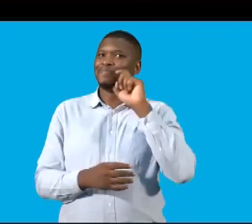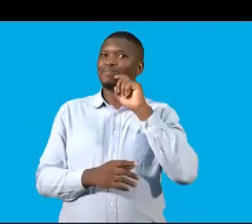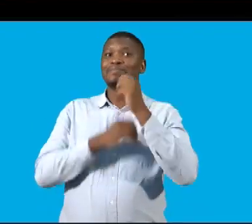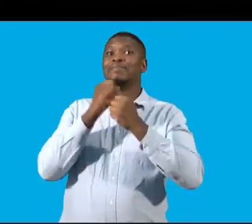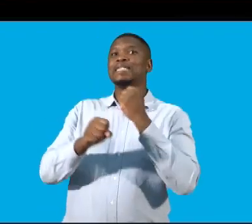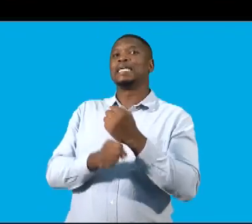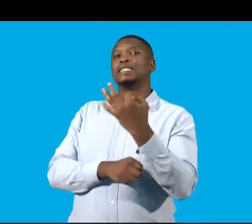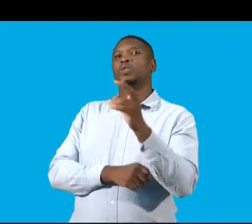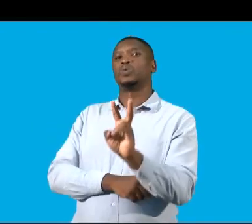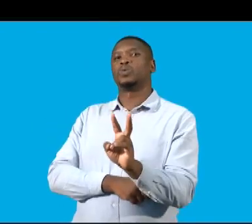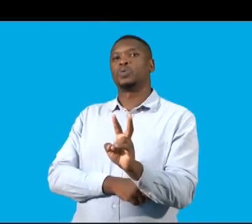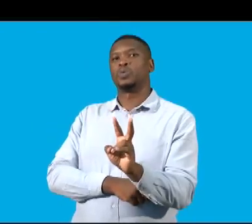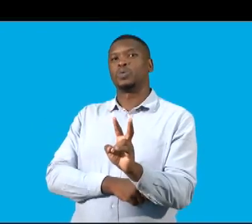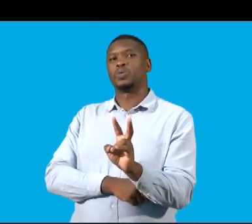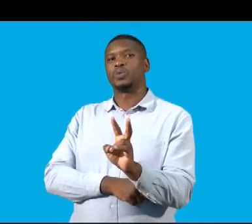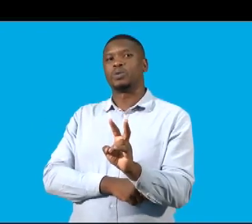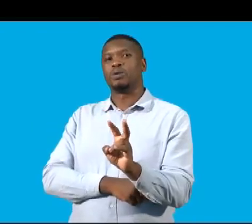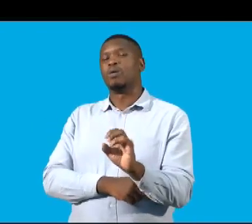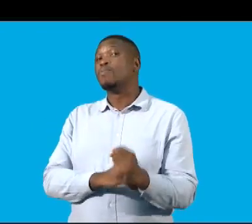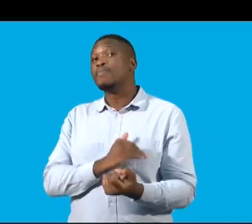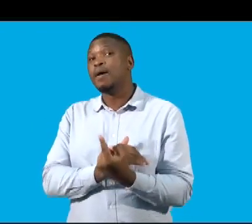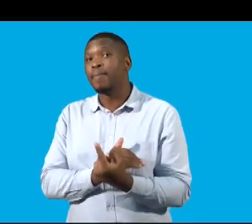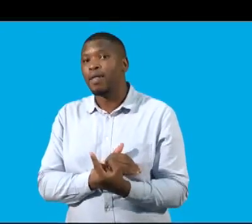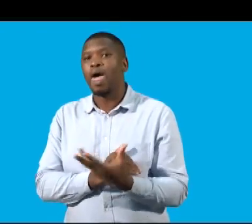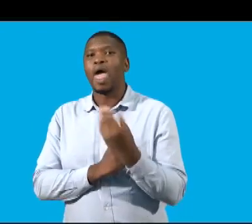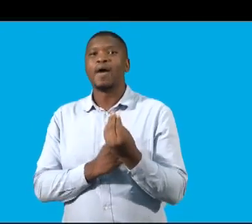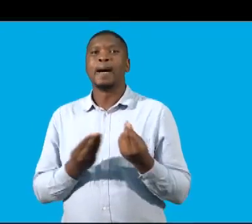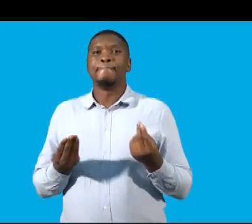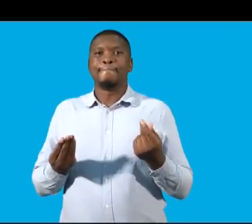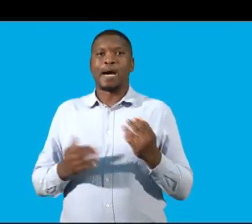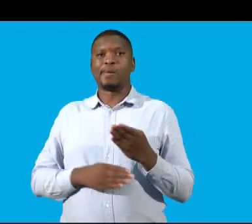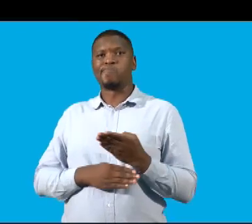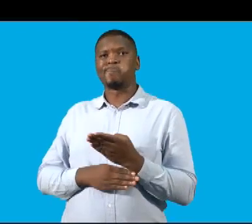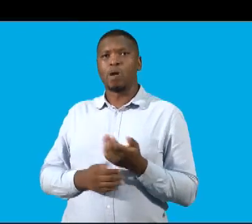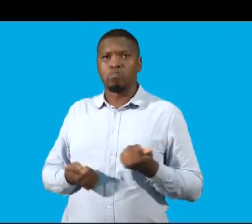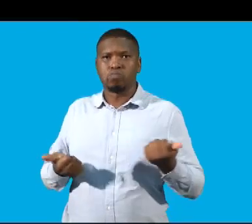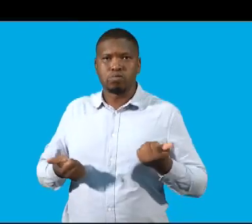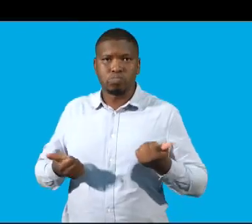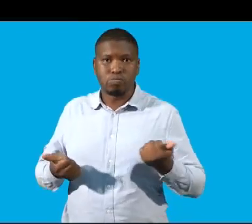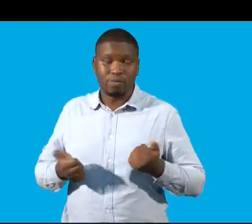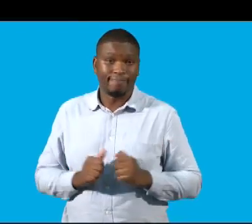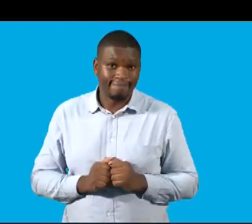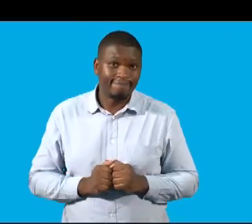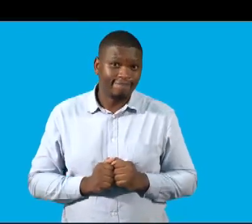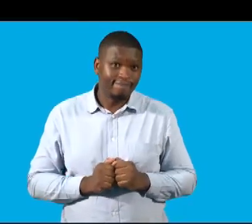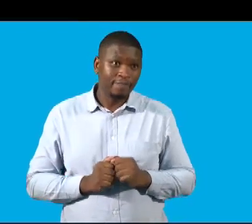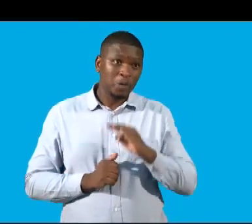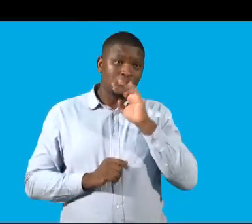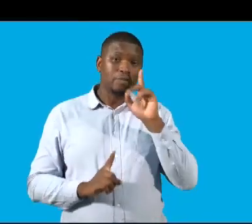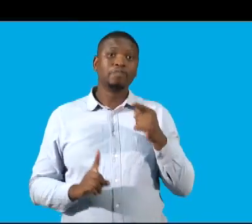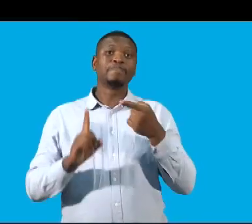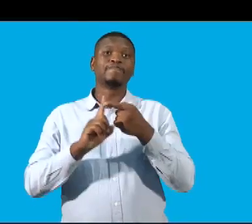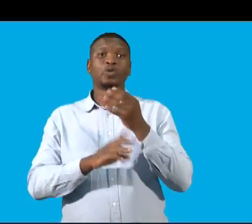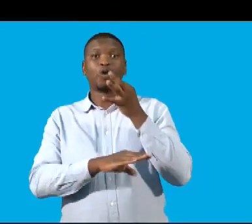32 years' time, what happened? He had the money that was now that lump sum money. So that means we are